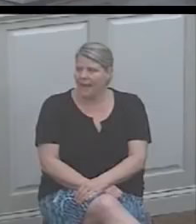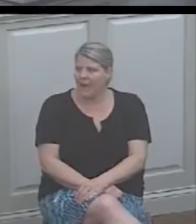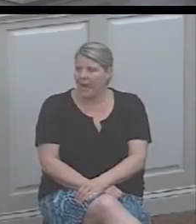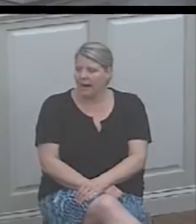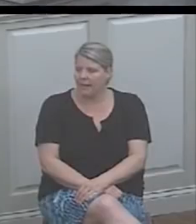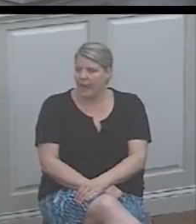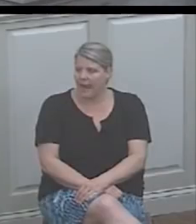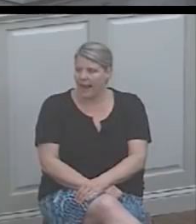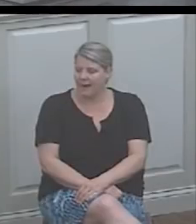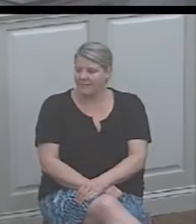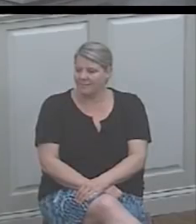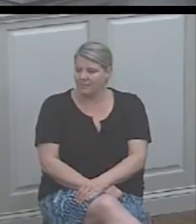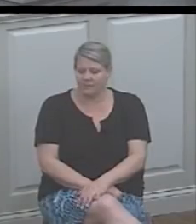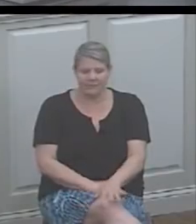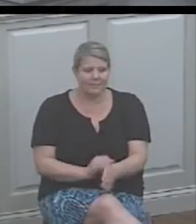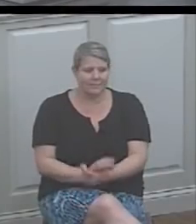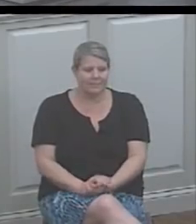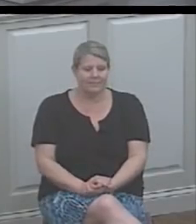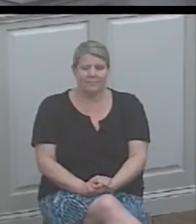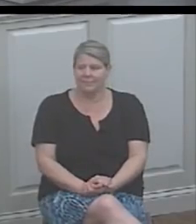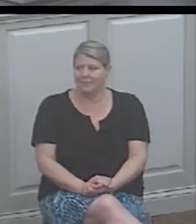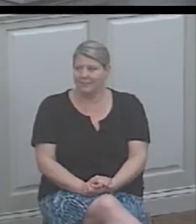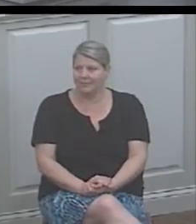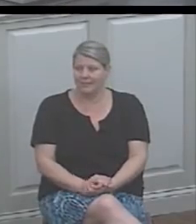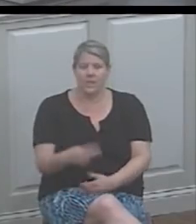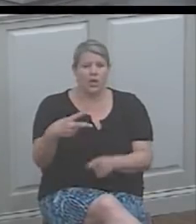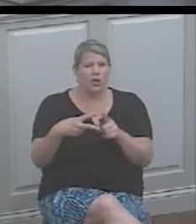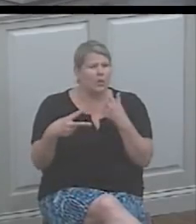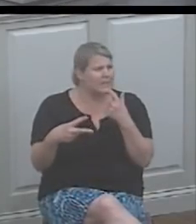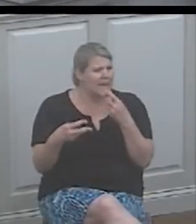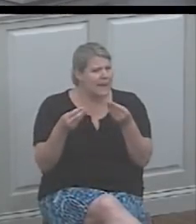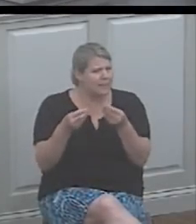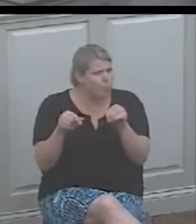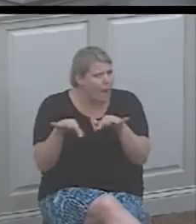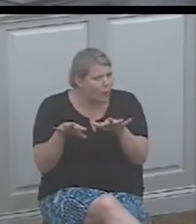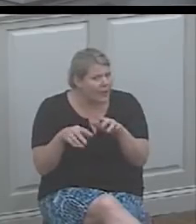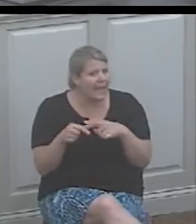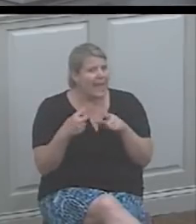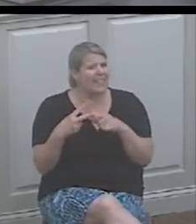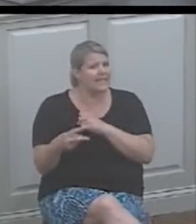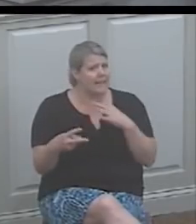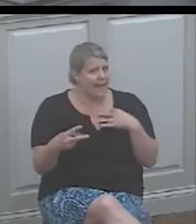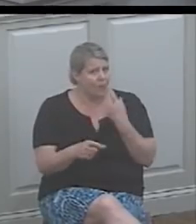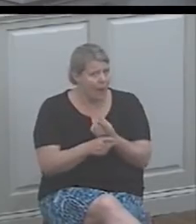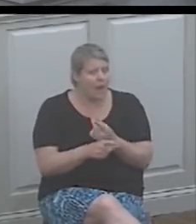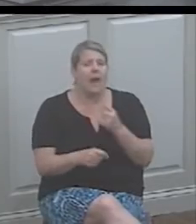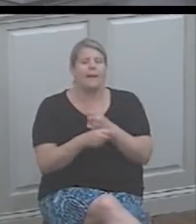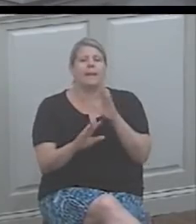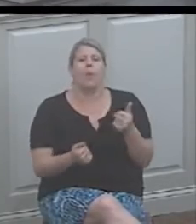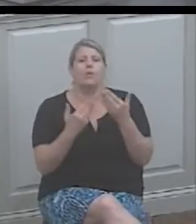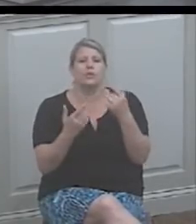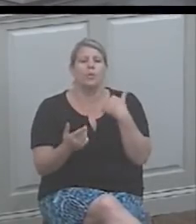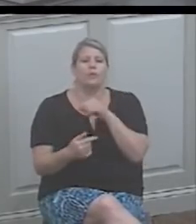Quit covering up my cheat sheet. You said property and personnel. I move that we go